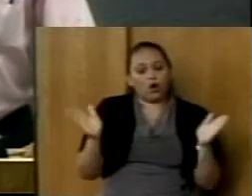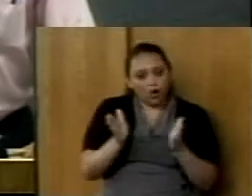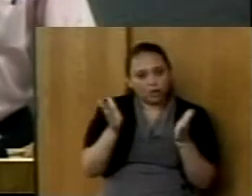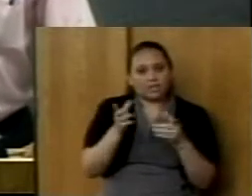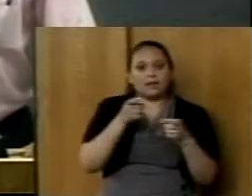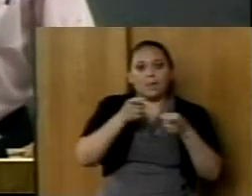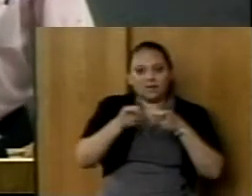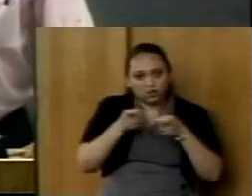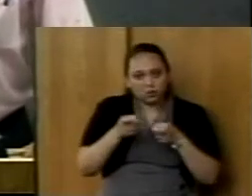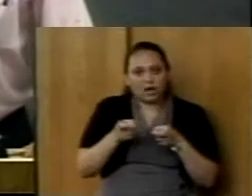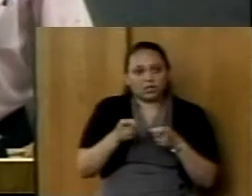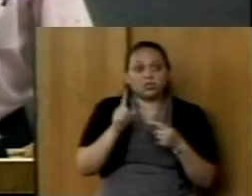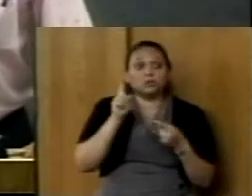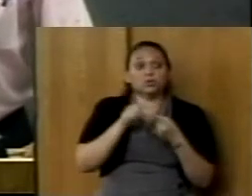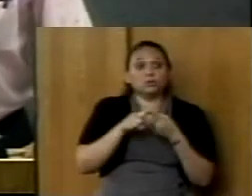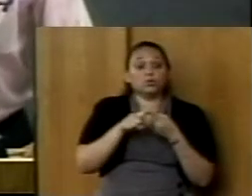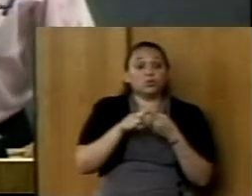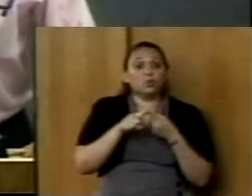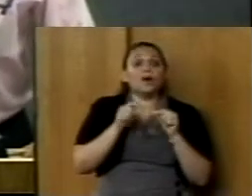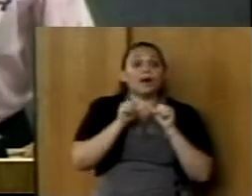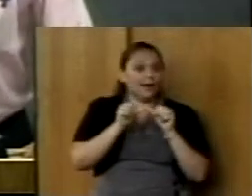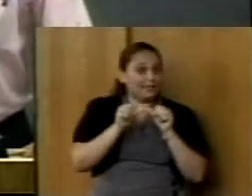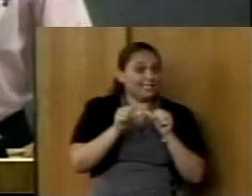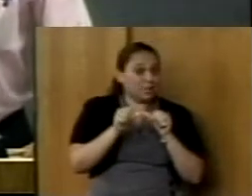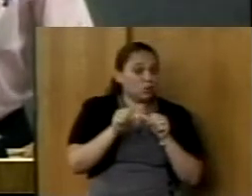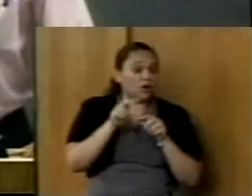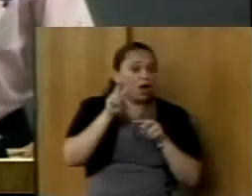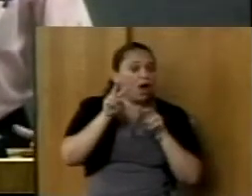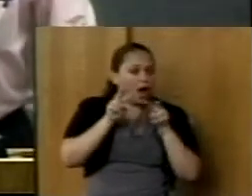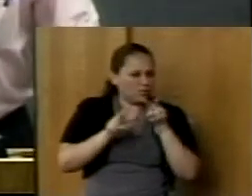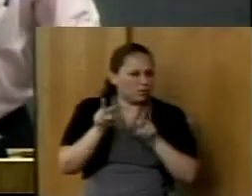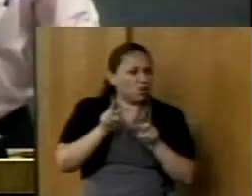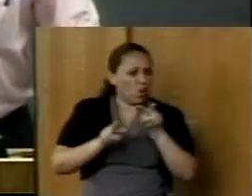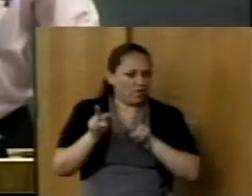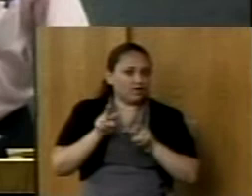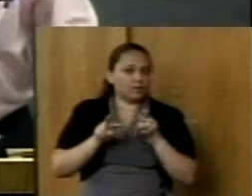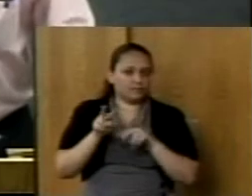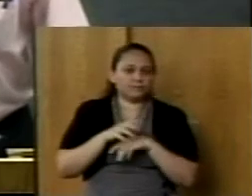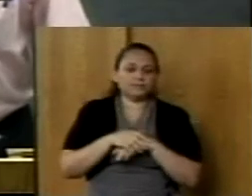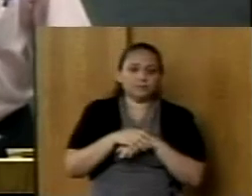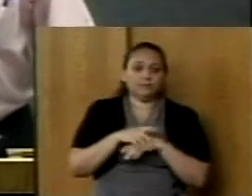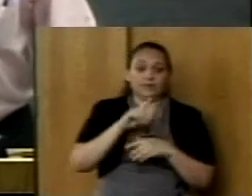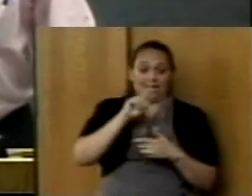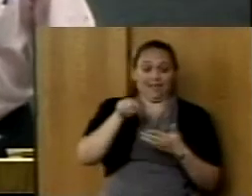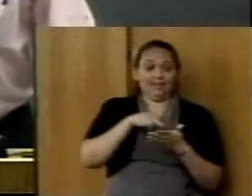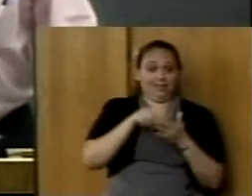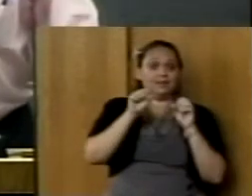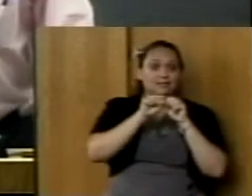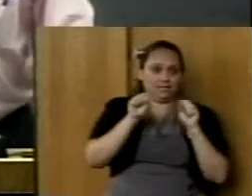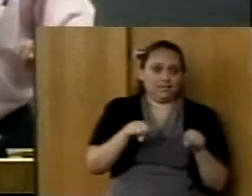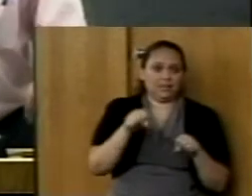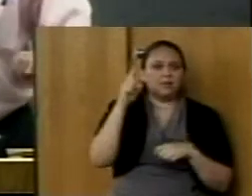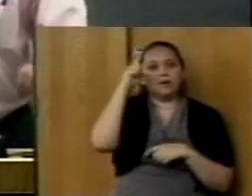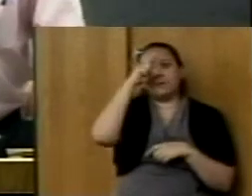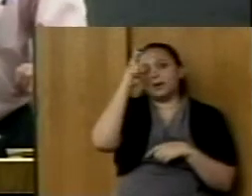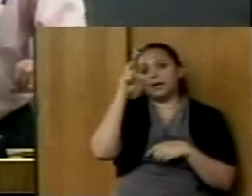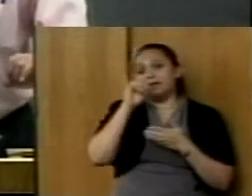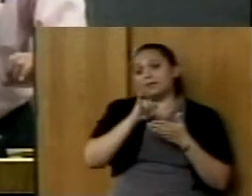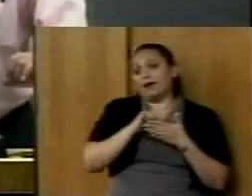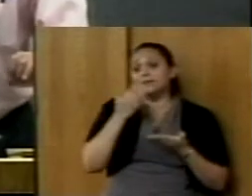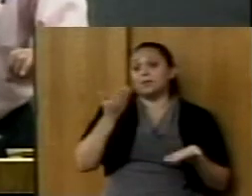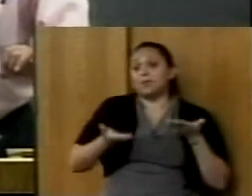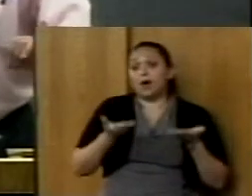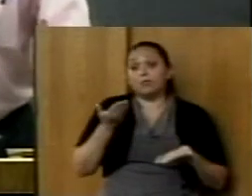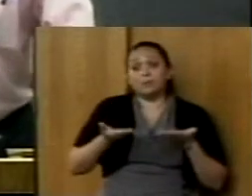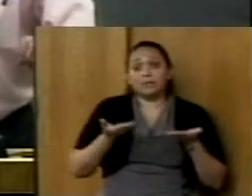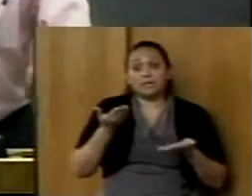the administration to continue observing this system because that is